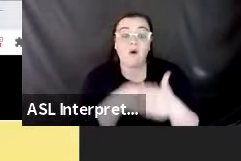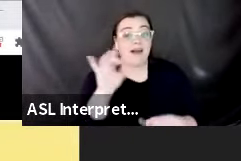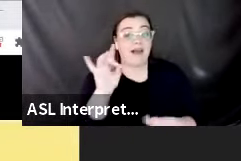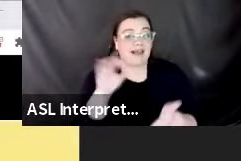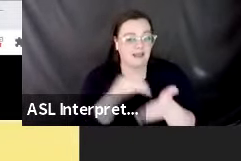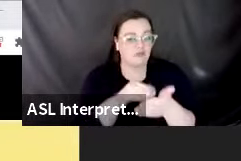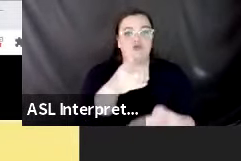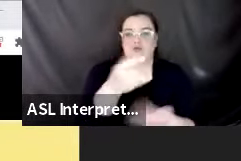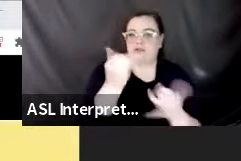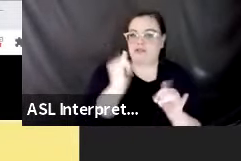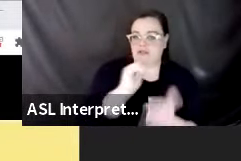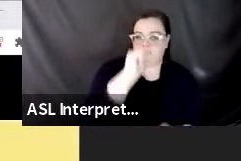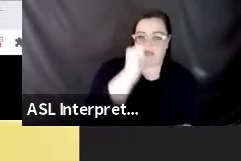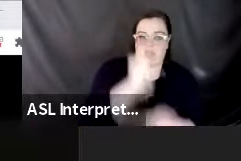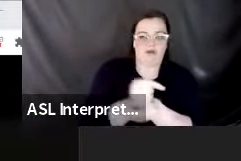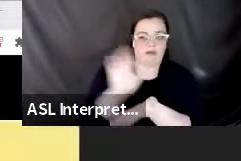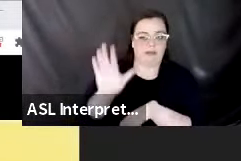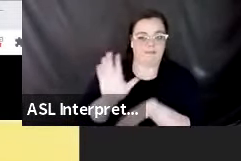guarantee.